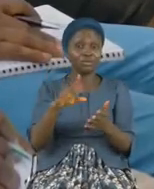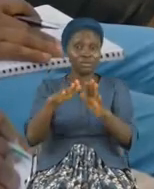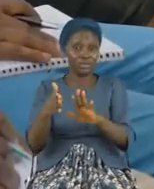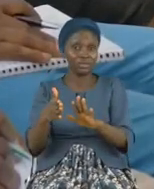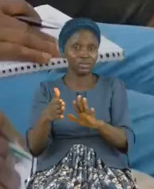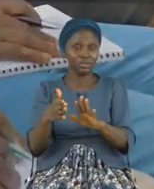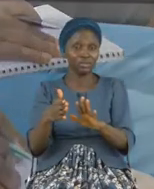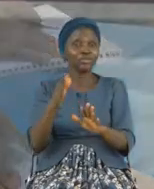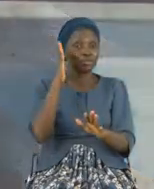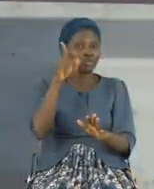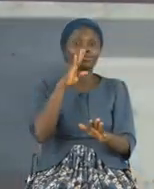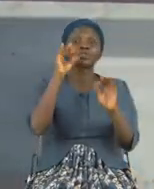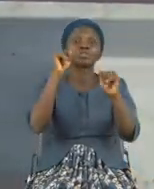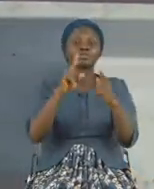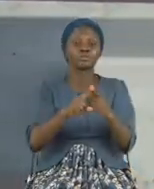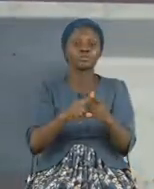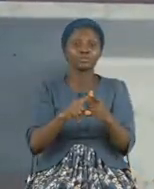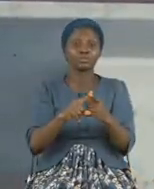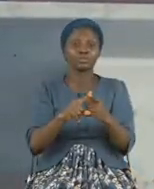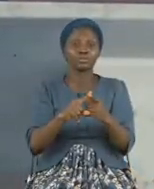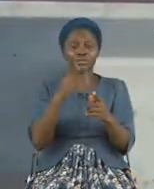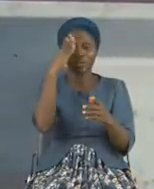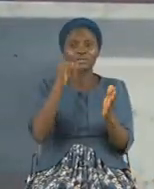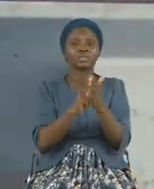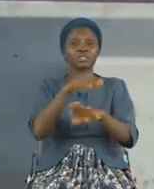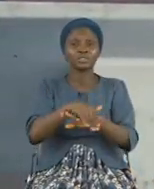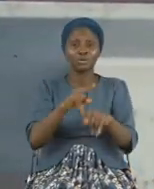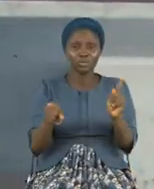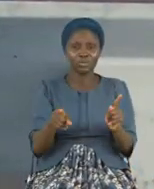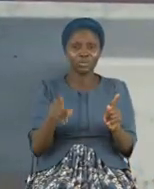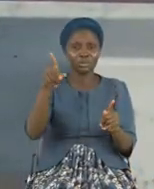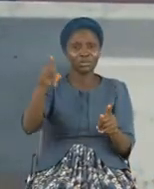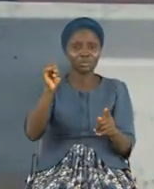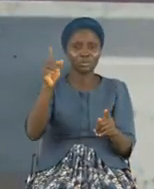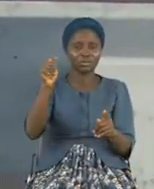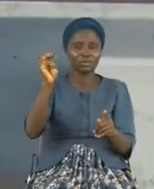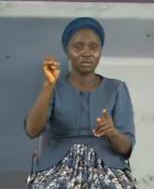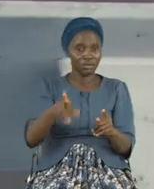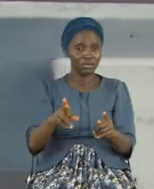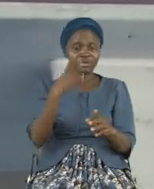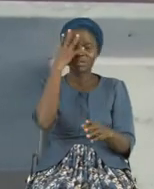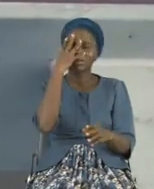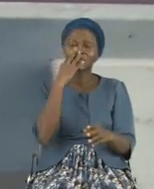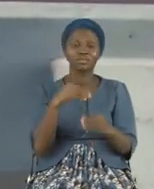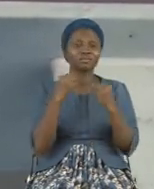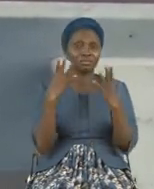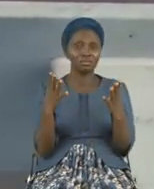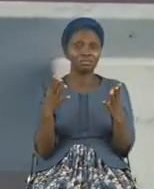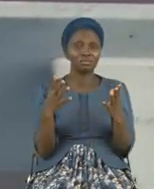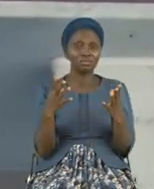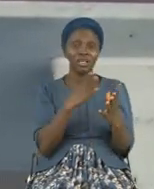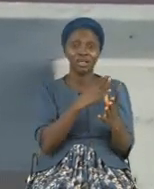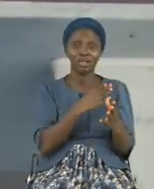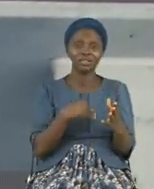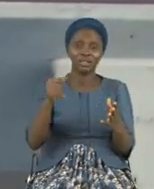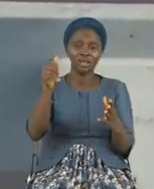slept. He slept so much, deep sleeping. An angel came from